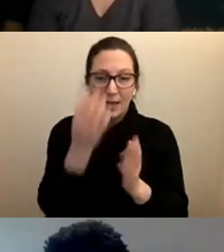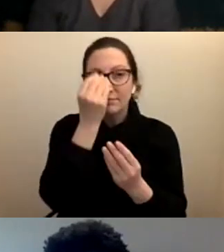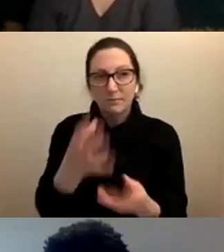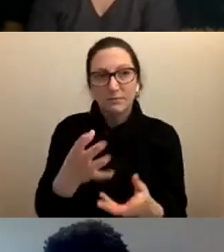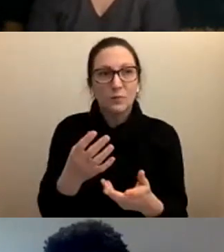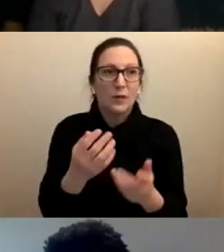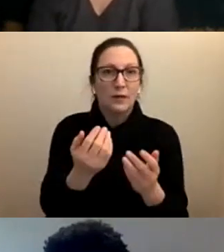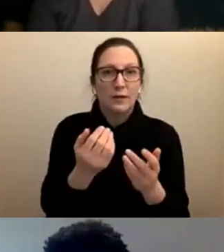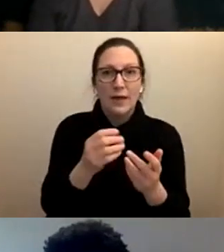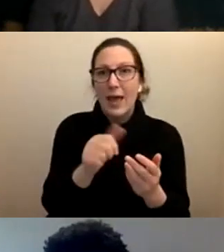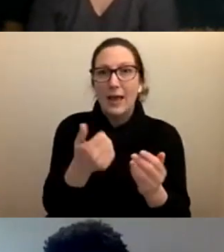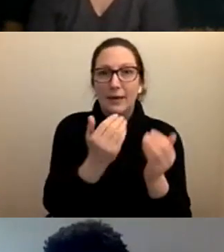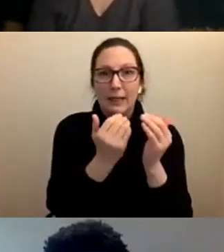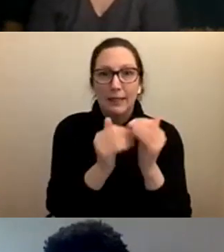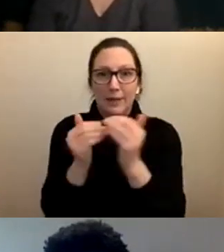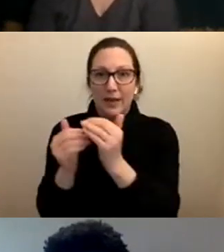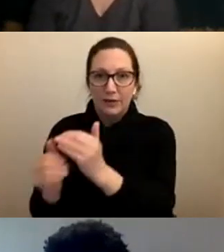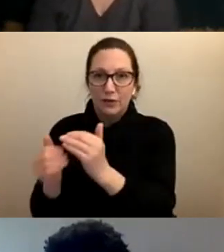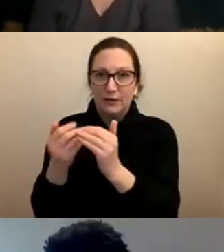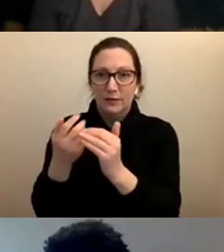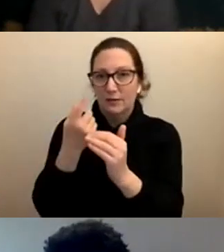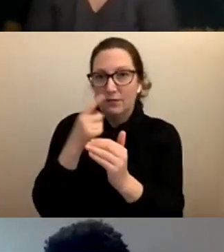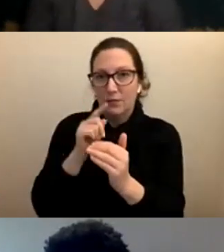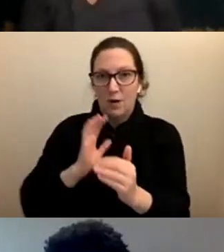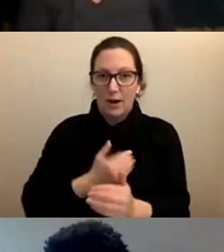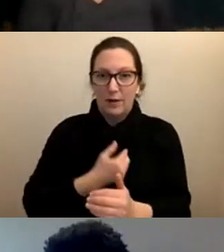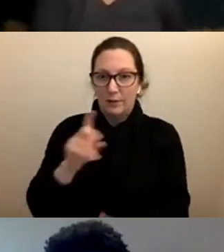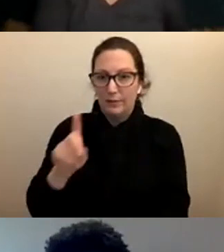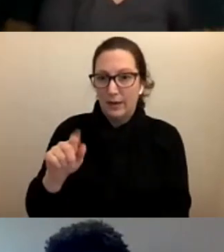limitations there are to what data we're able to provide. Thank you.